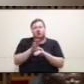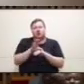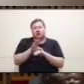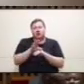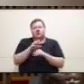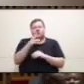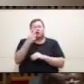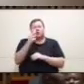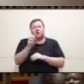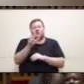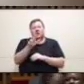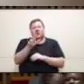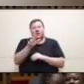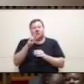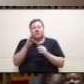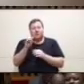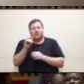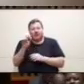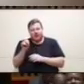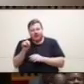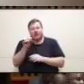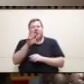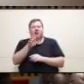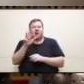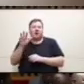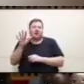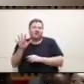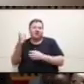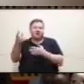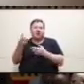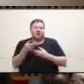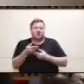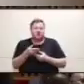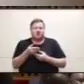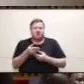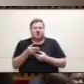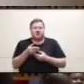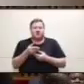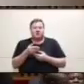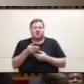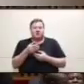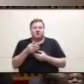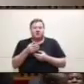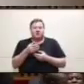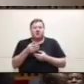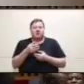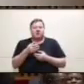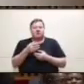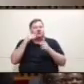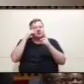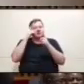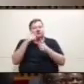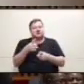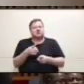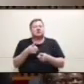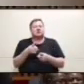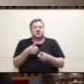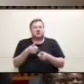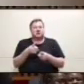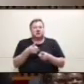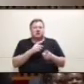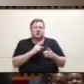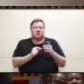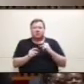28,995 that we received, we had then decided to bring forth or to expedite the